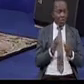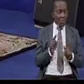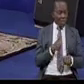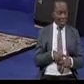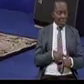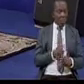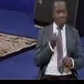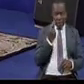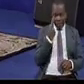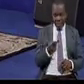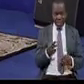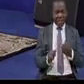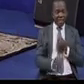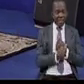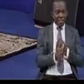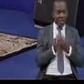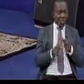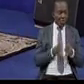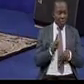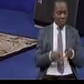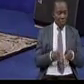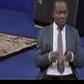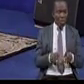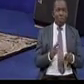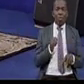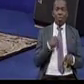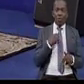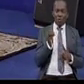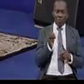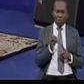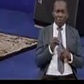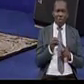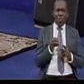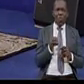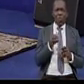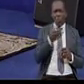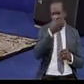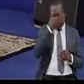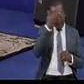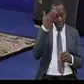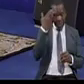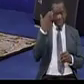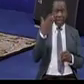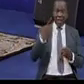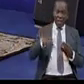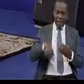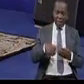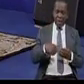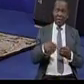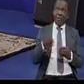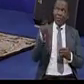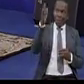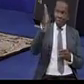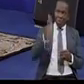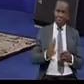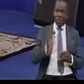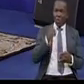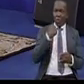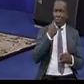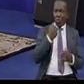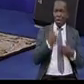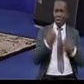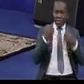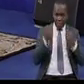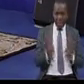earth too often, too much. We gaze at them And as we gaze at them,